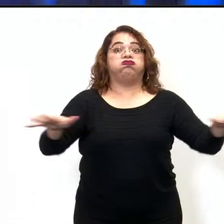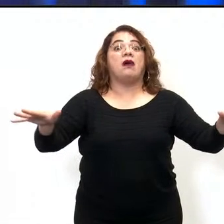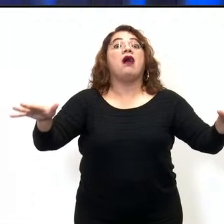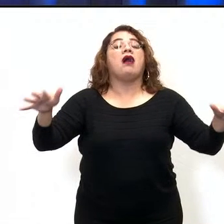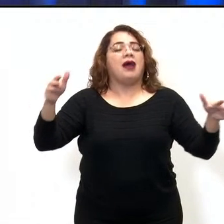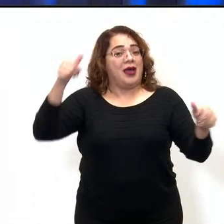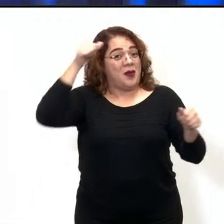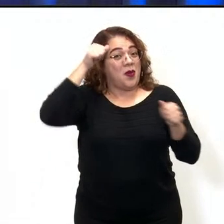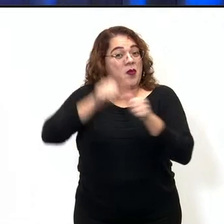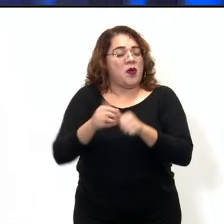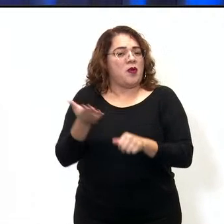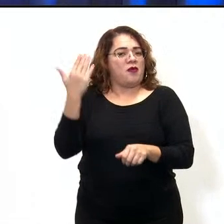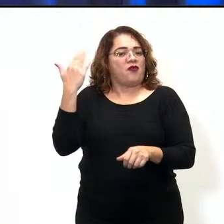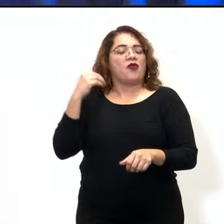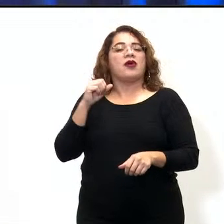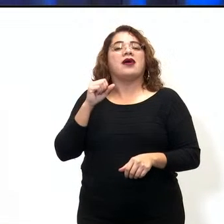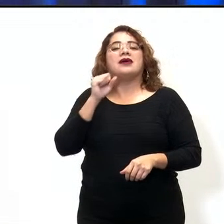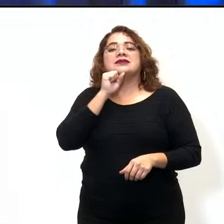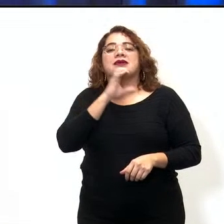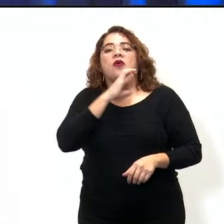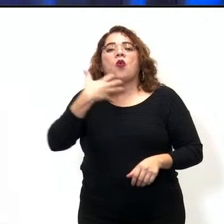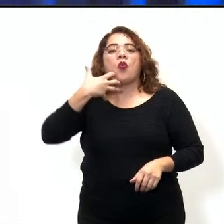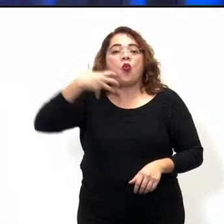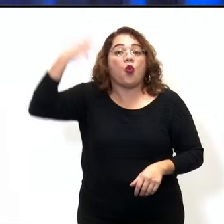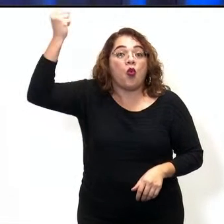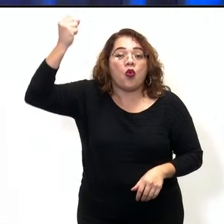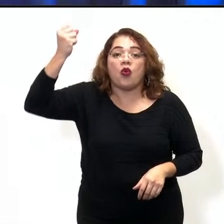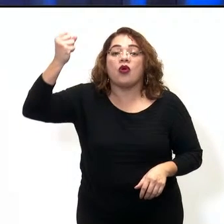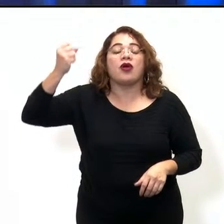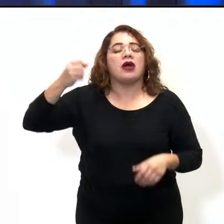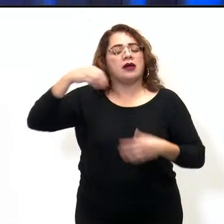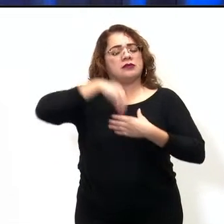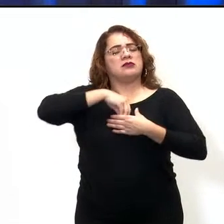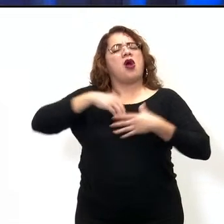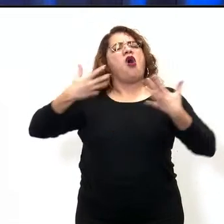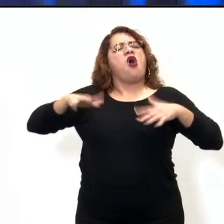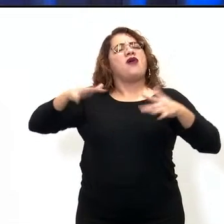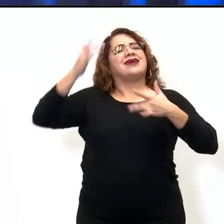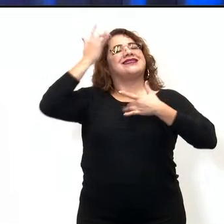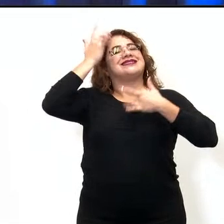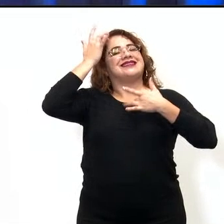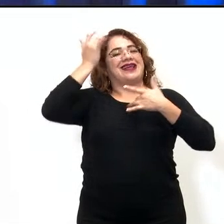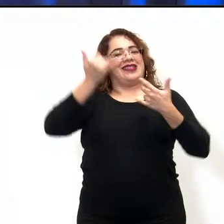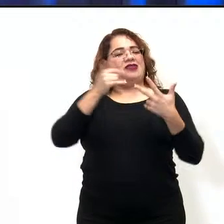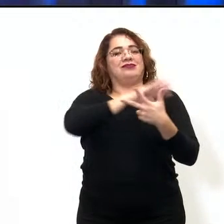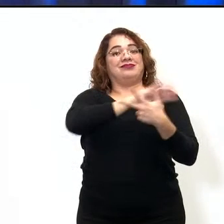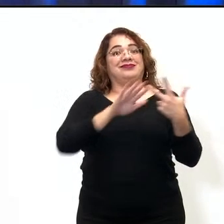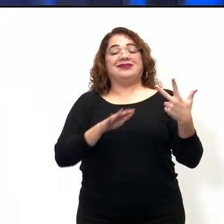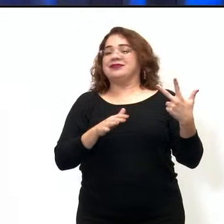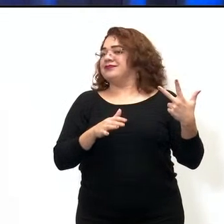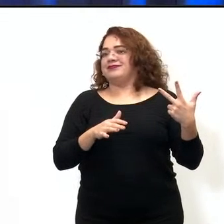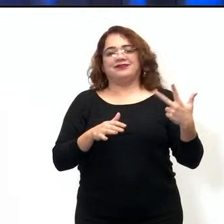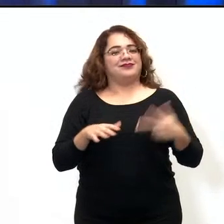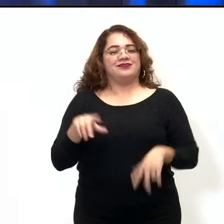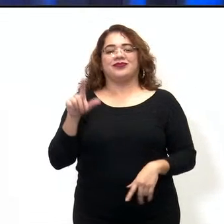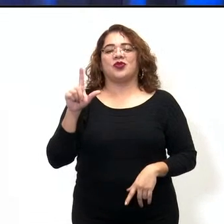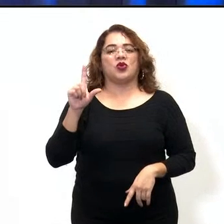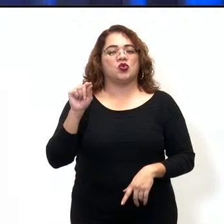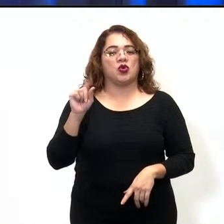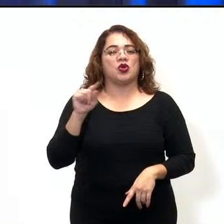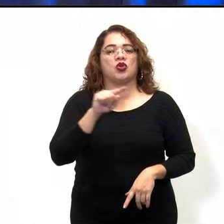and those that are older with more underlying health conditions. We look at the cases confirmed between the ages of 20 to